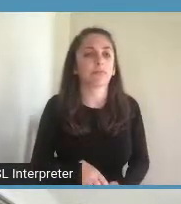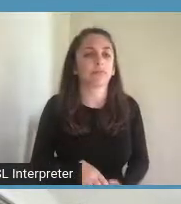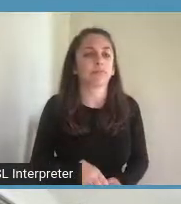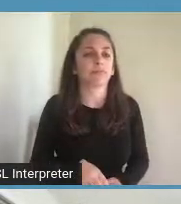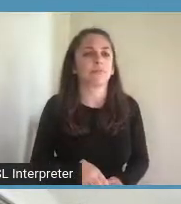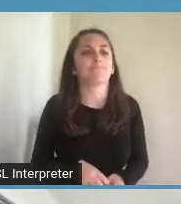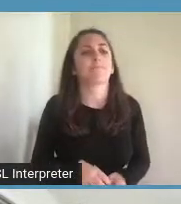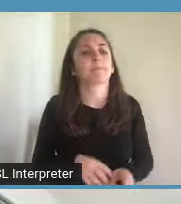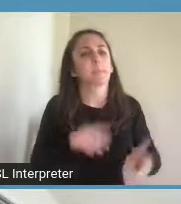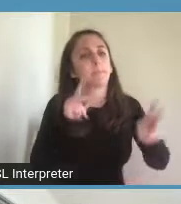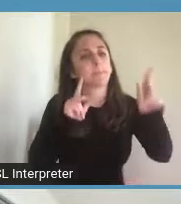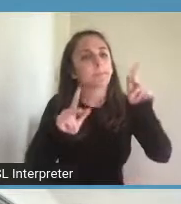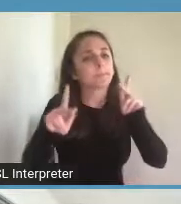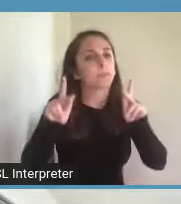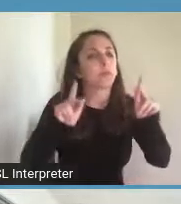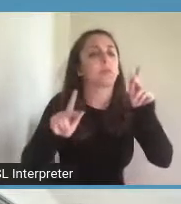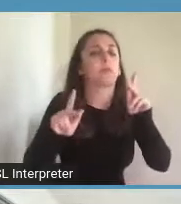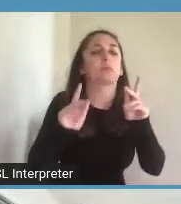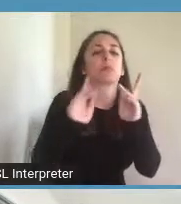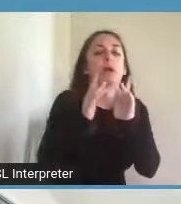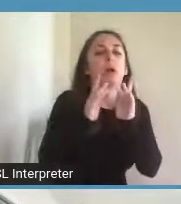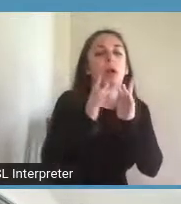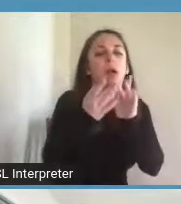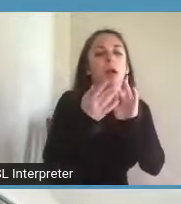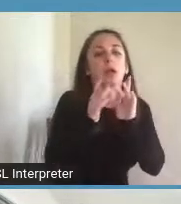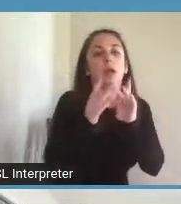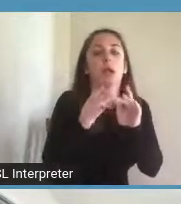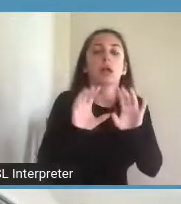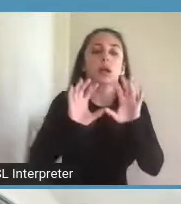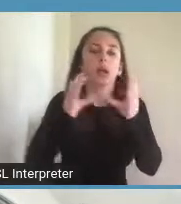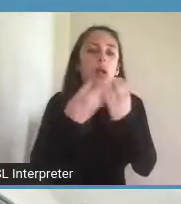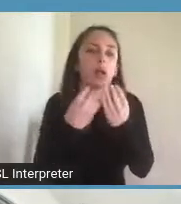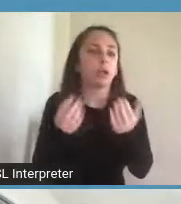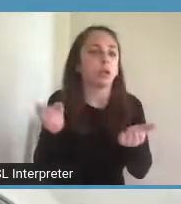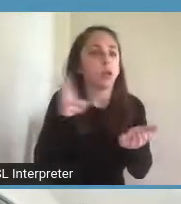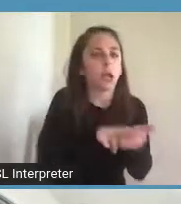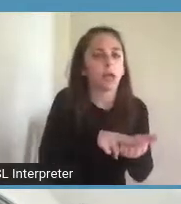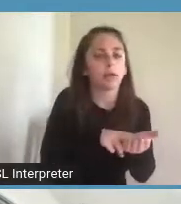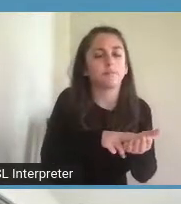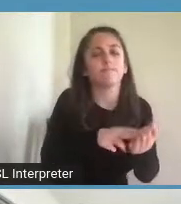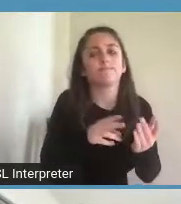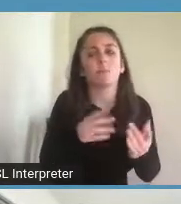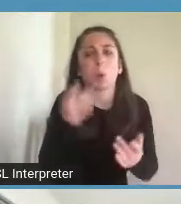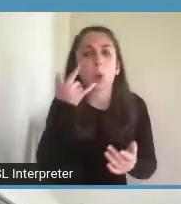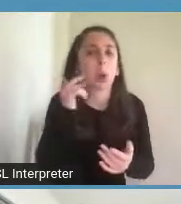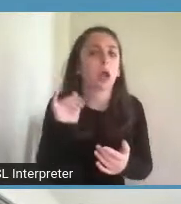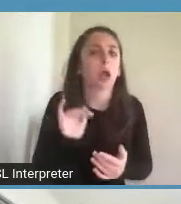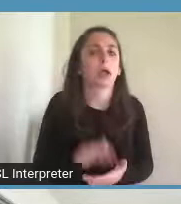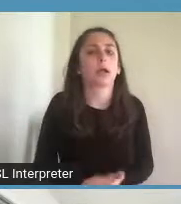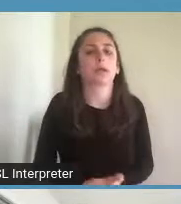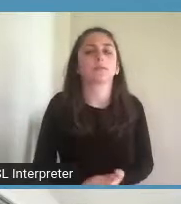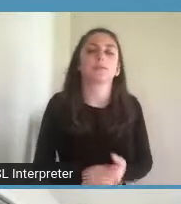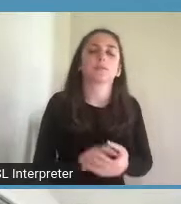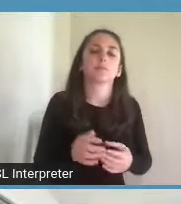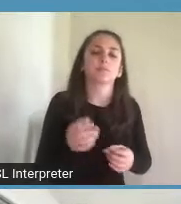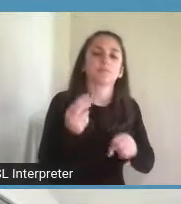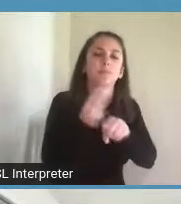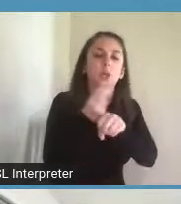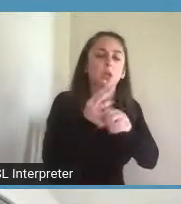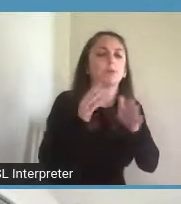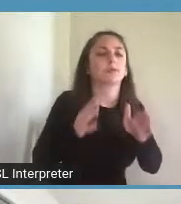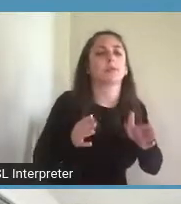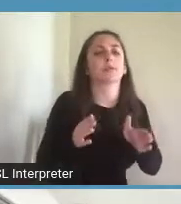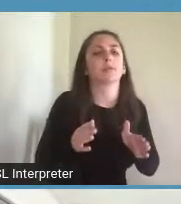getting people to go to our online courses and register? So they can quickly see users per month, where they're coming